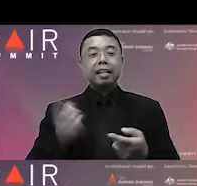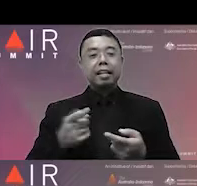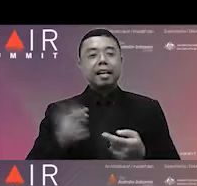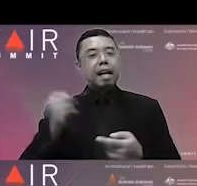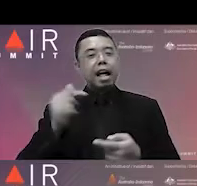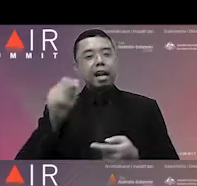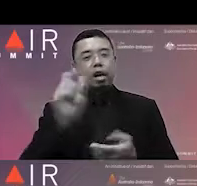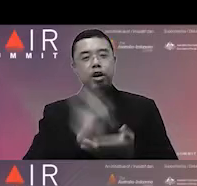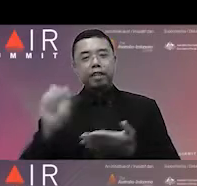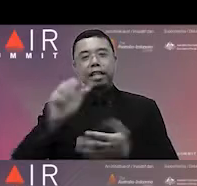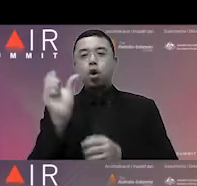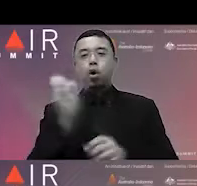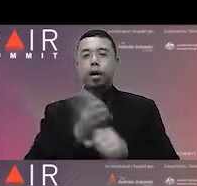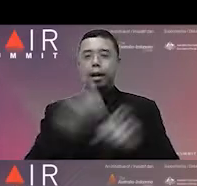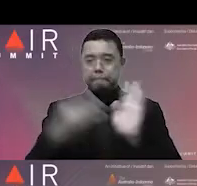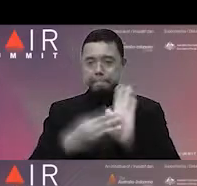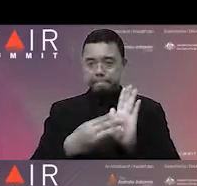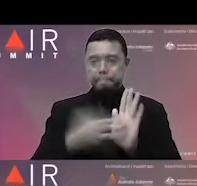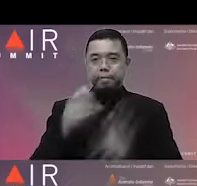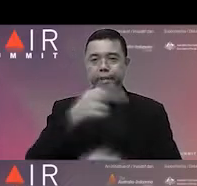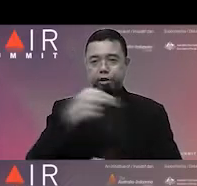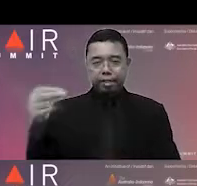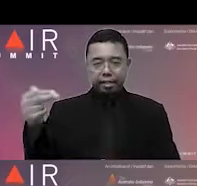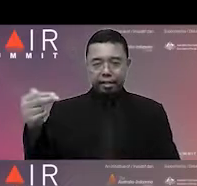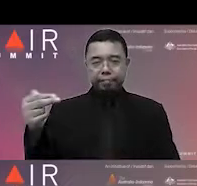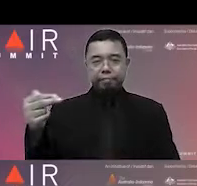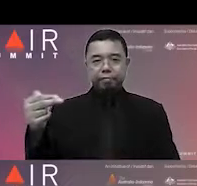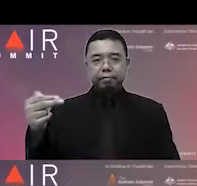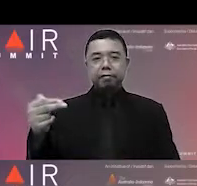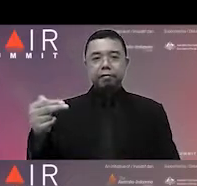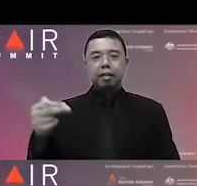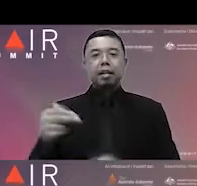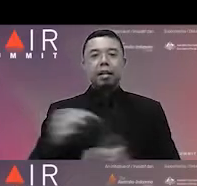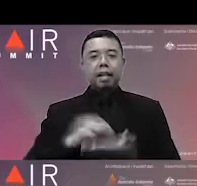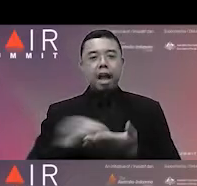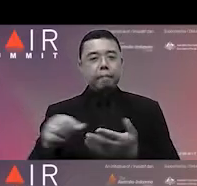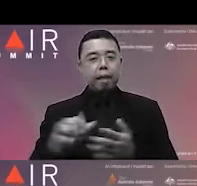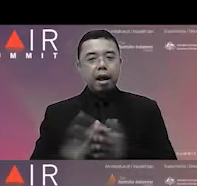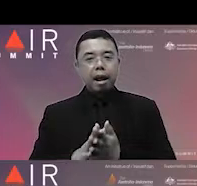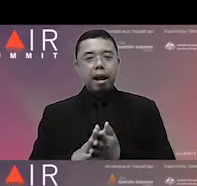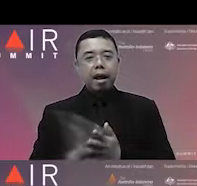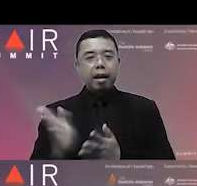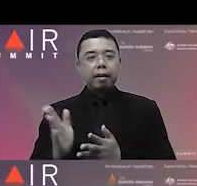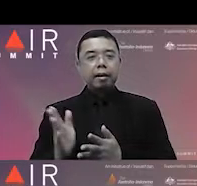Safira, Anis, Guardian, and our research assistants, Lely and Leah. And we were